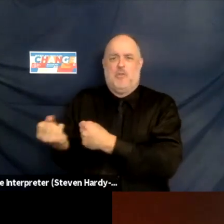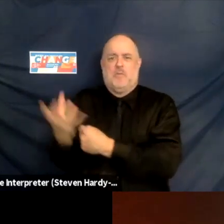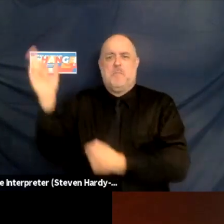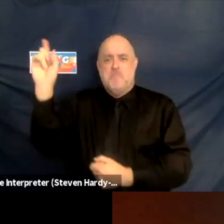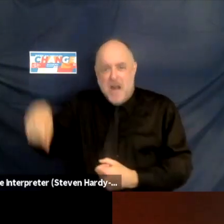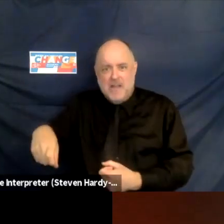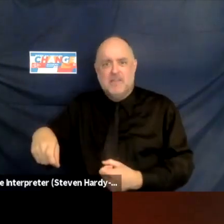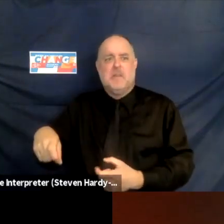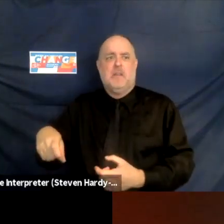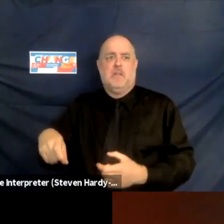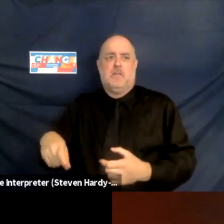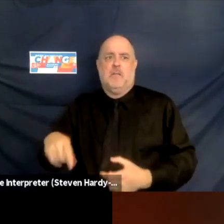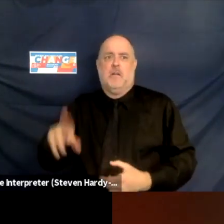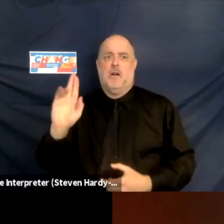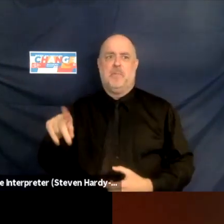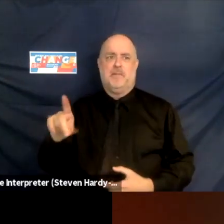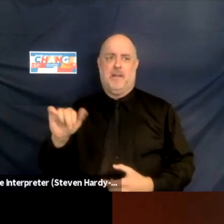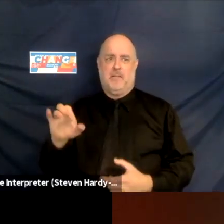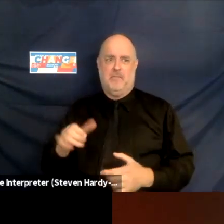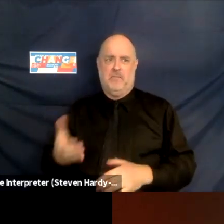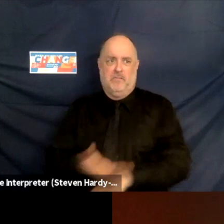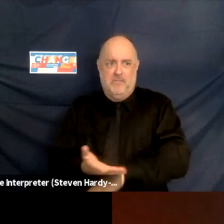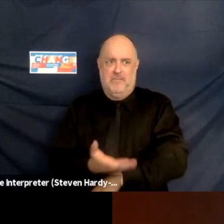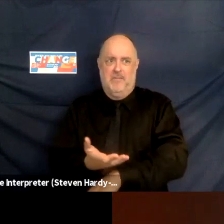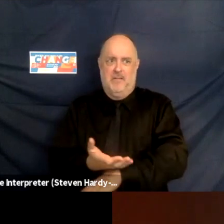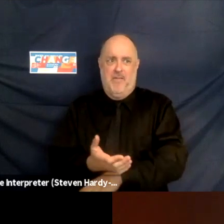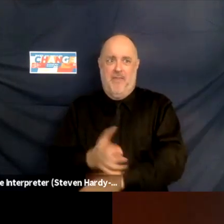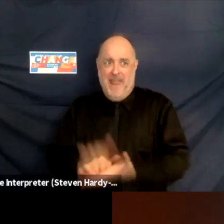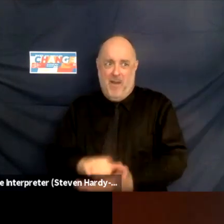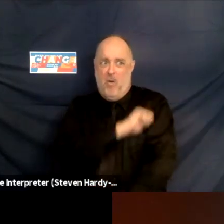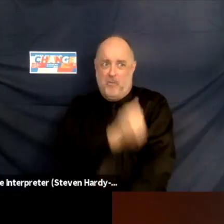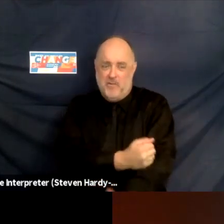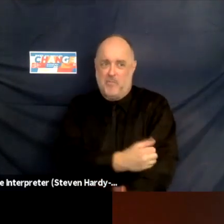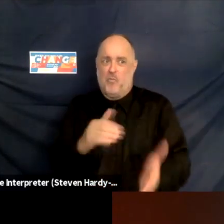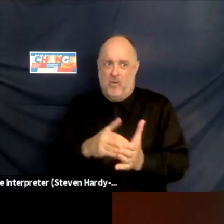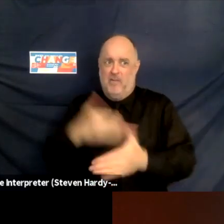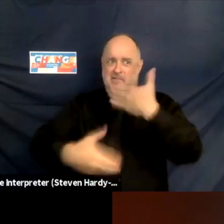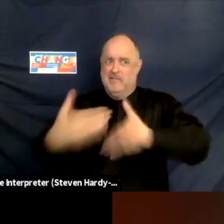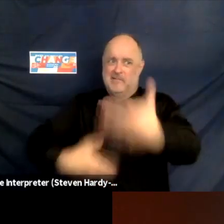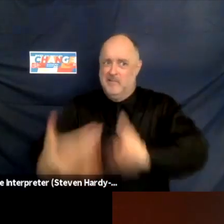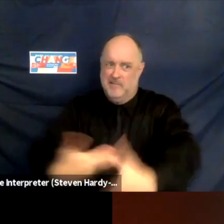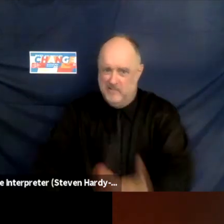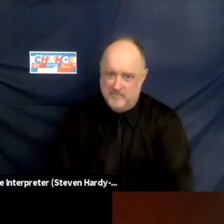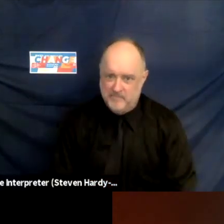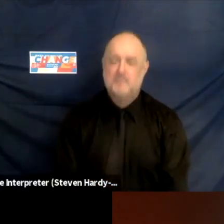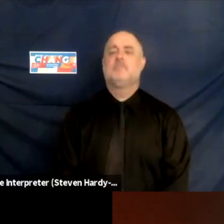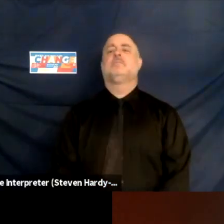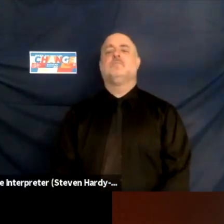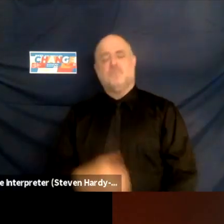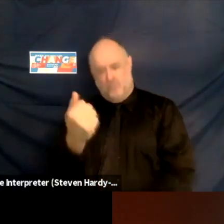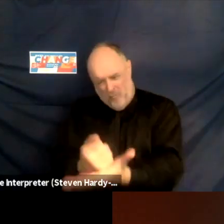the reauthorization process. So that's the larger bill. In our bills, we're trying to pull